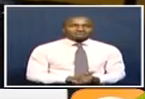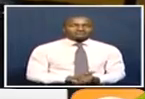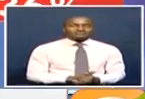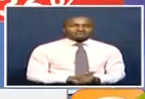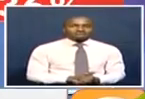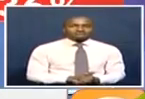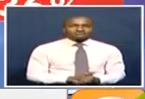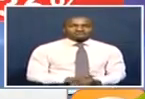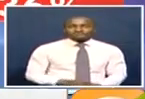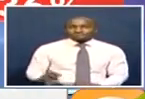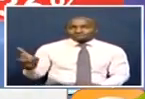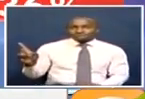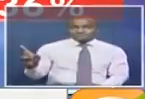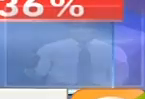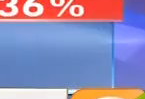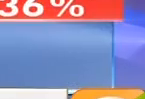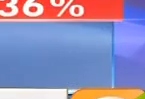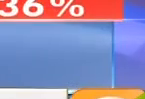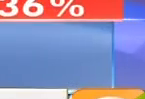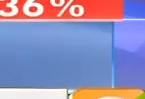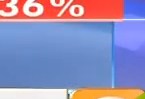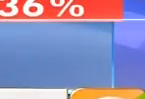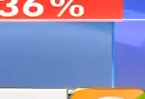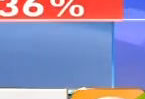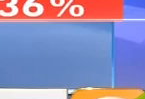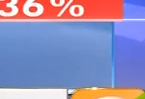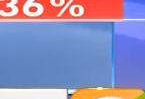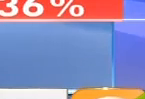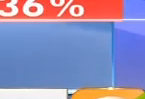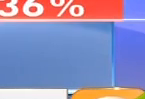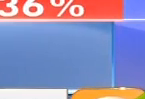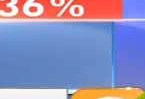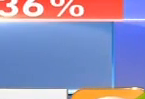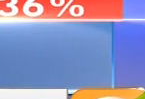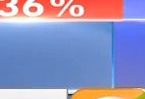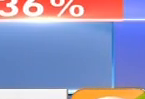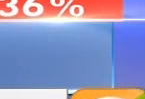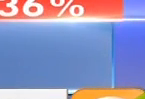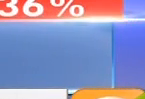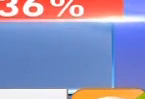Does Coach's Francis Atwoli deserve the credit for bringing the Luya Nation together? Yeah, absolutely. 64% of the people said yes.